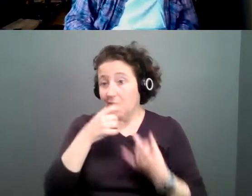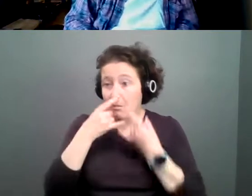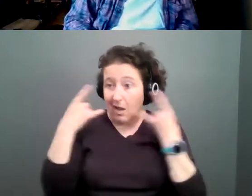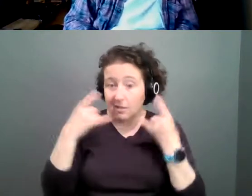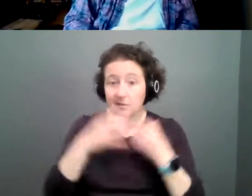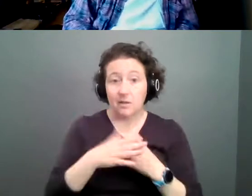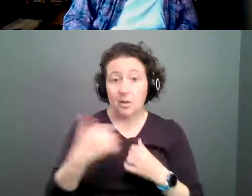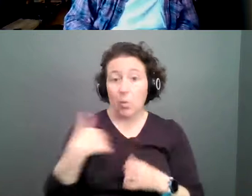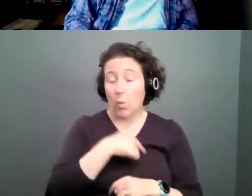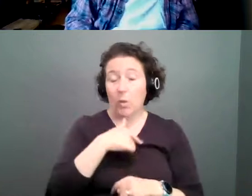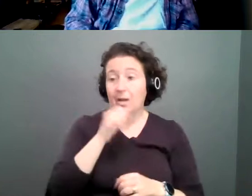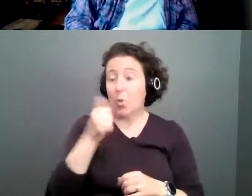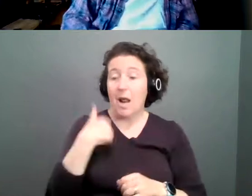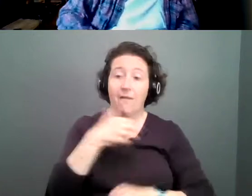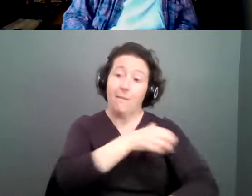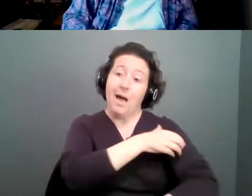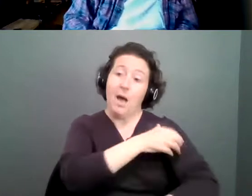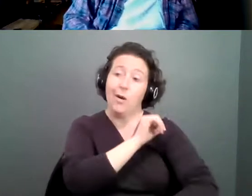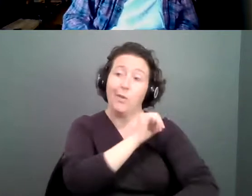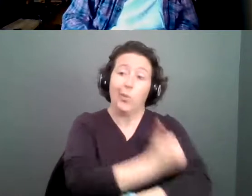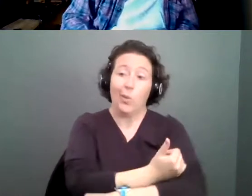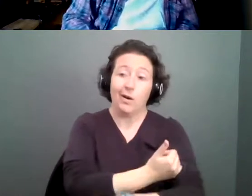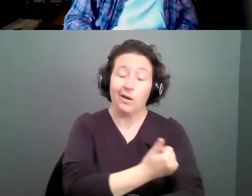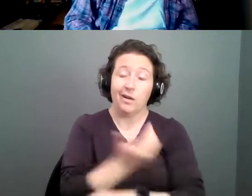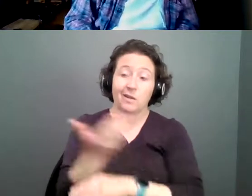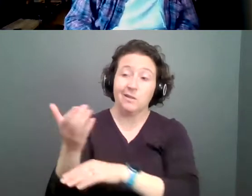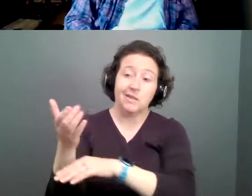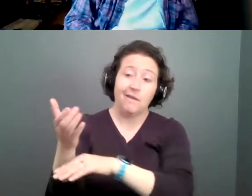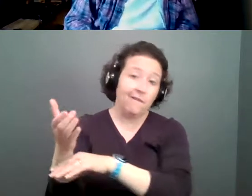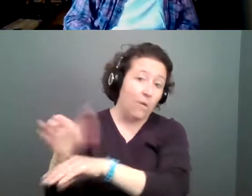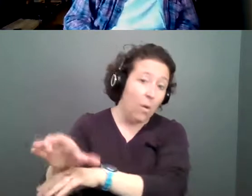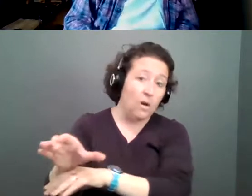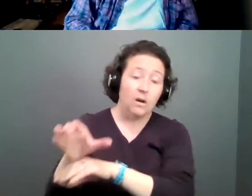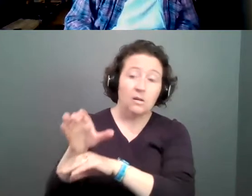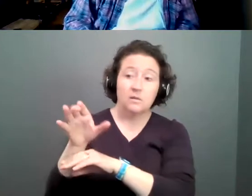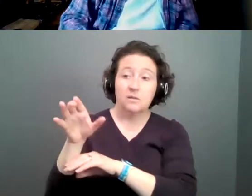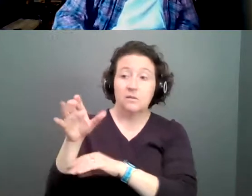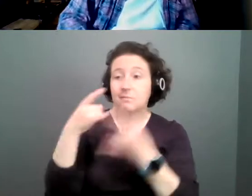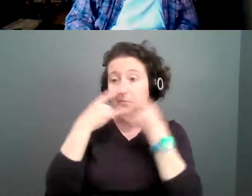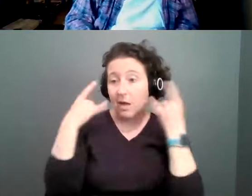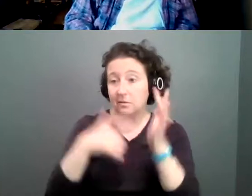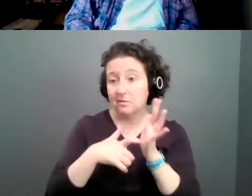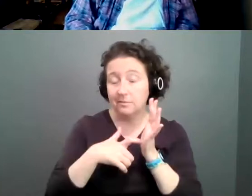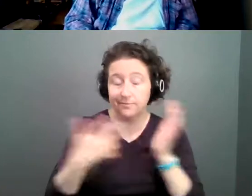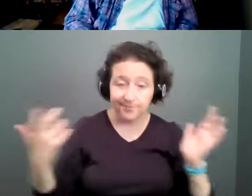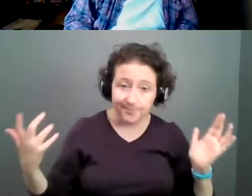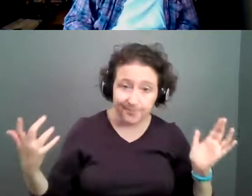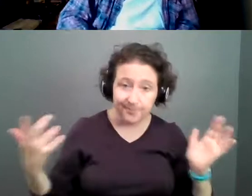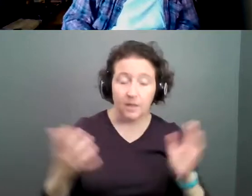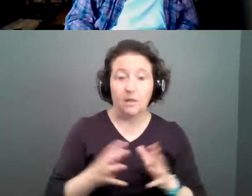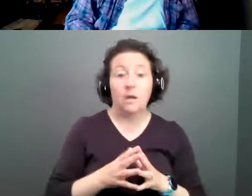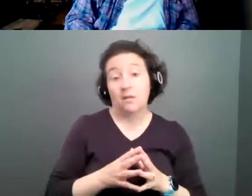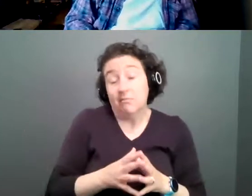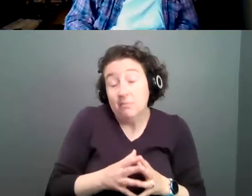the authority to issue or enforce mask mandates.